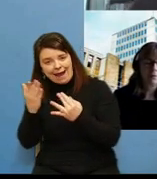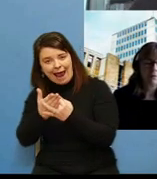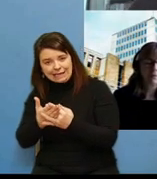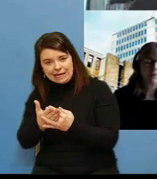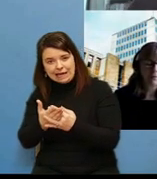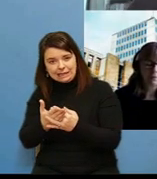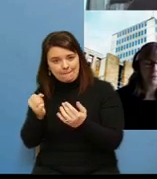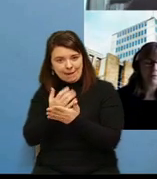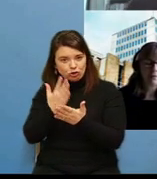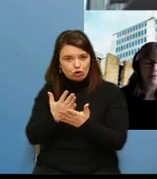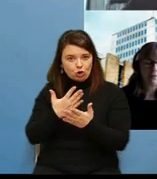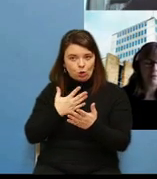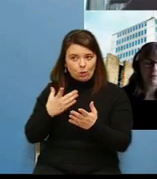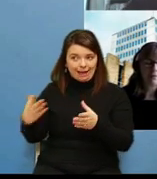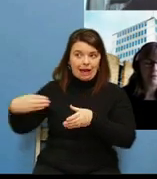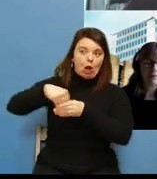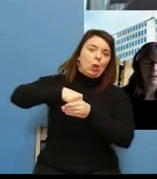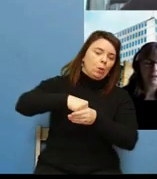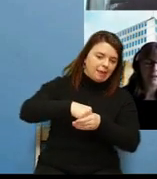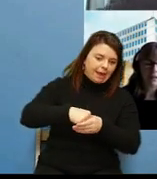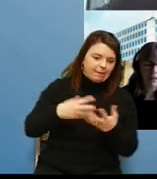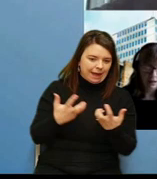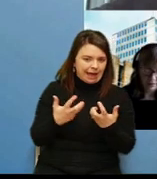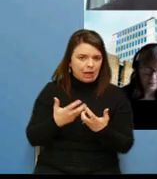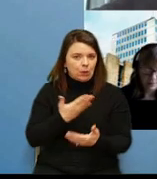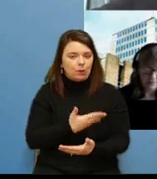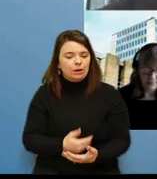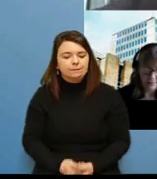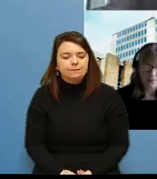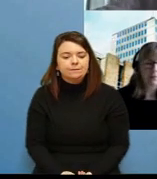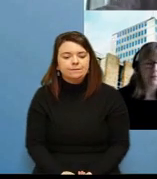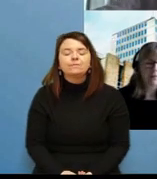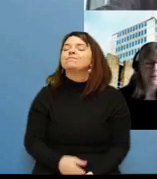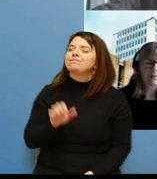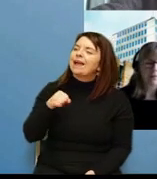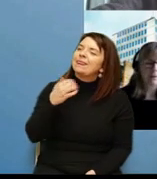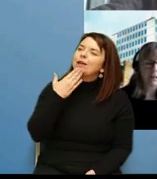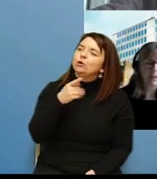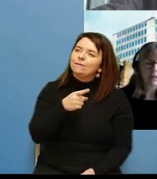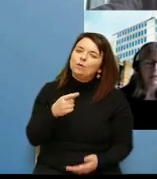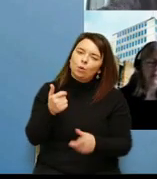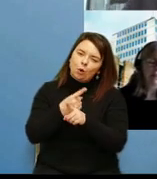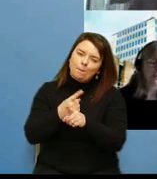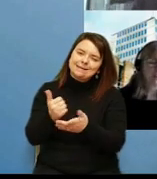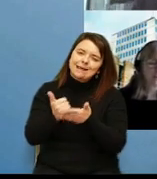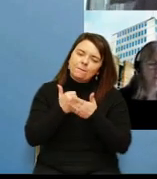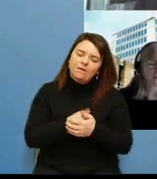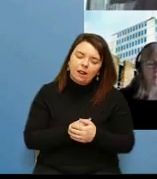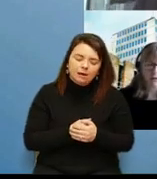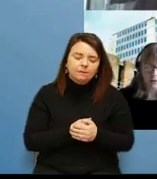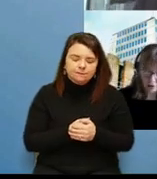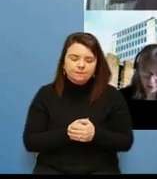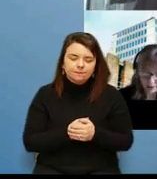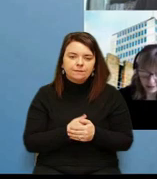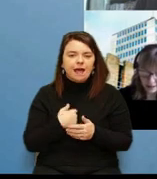excluded, and let's make sure we don't exclude them in the thinking behind it. But back to you for some early reflections. Yes, no, thanks for those